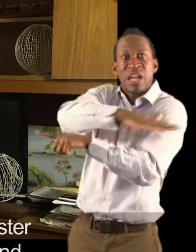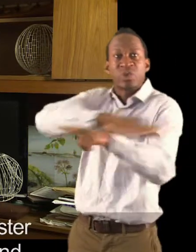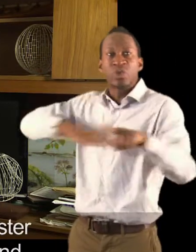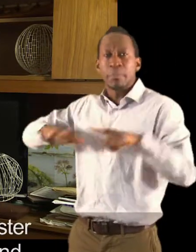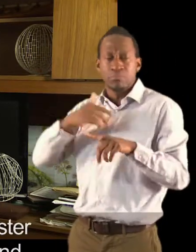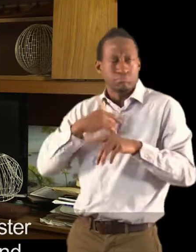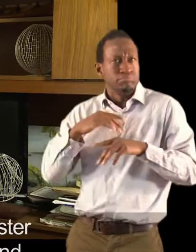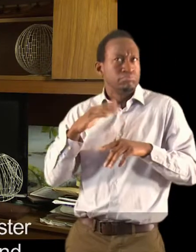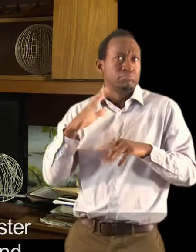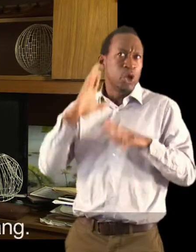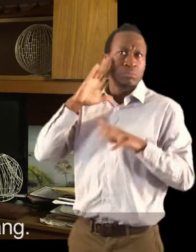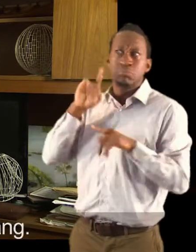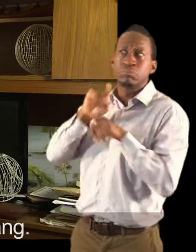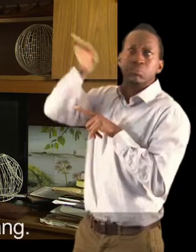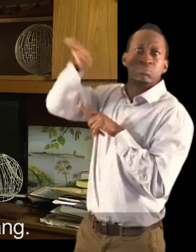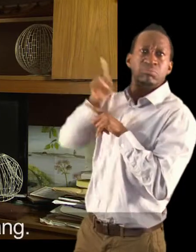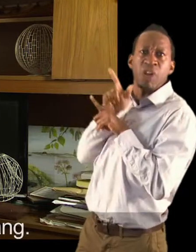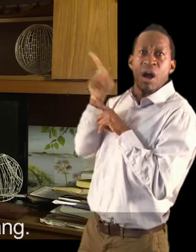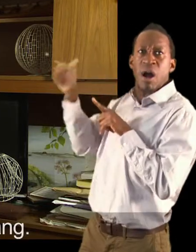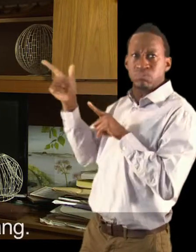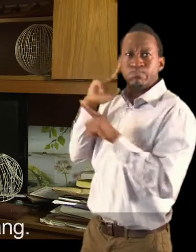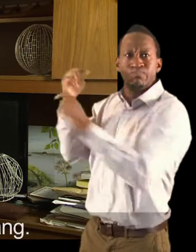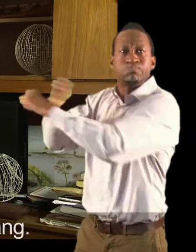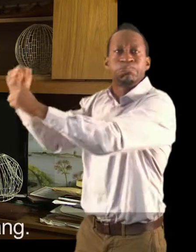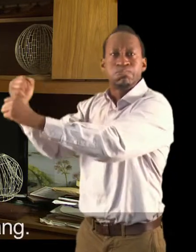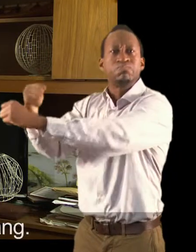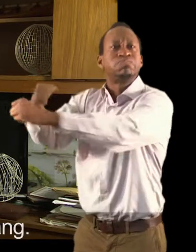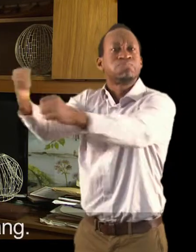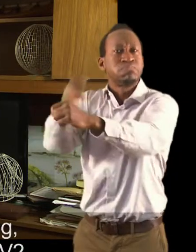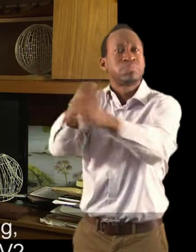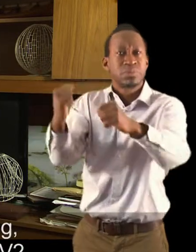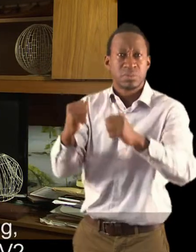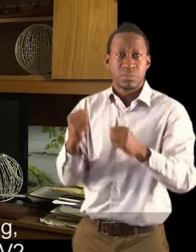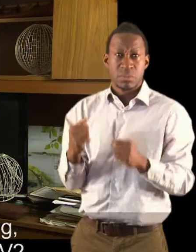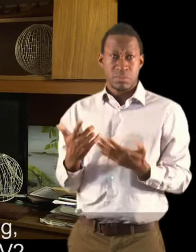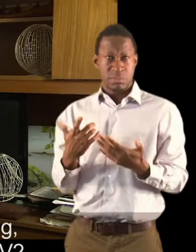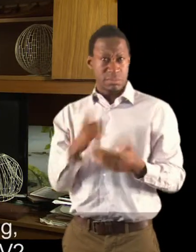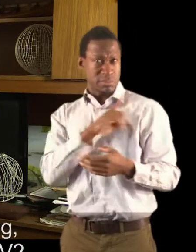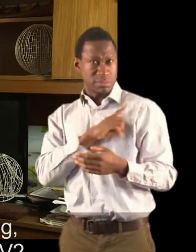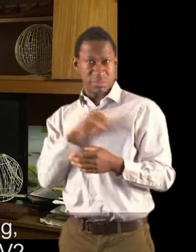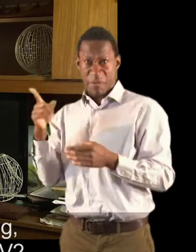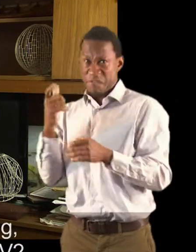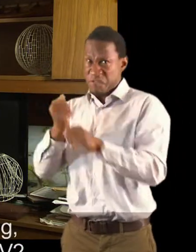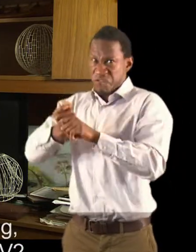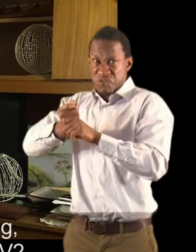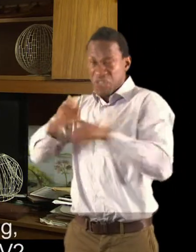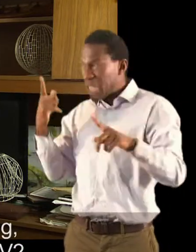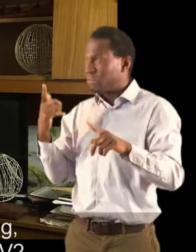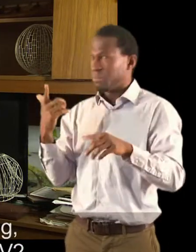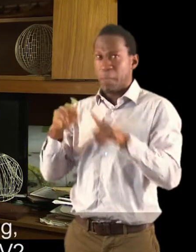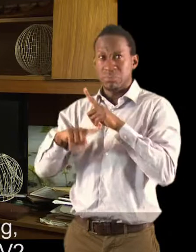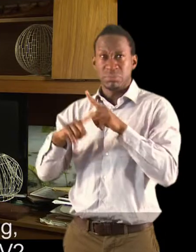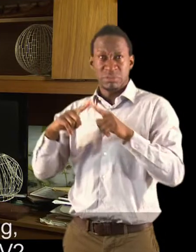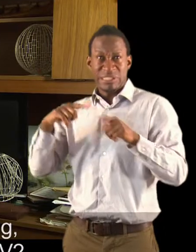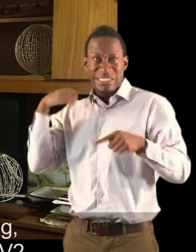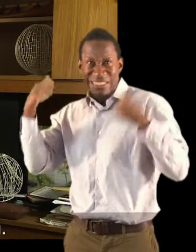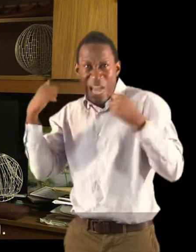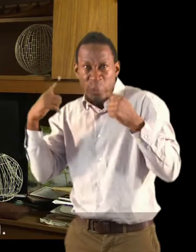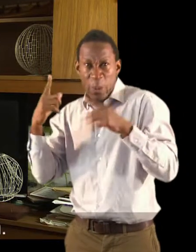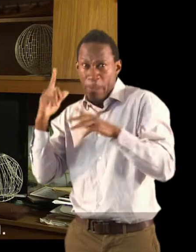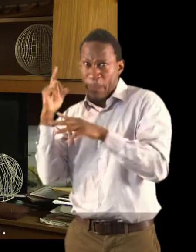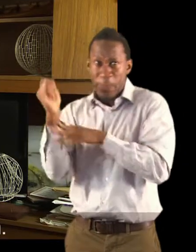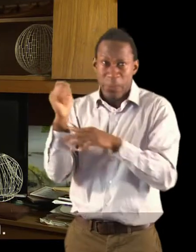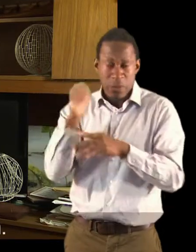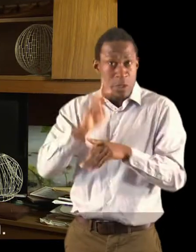faster than the speed of sound, you had the double bang. You had a bang bang, so you knew it was a V2.